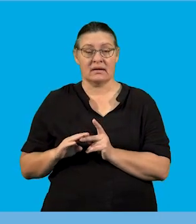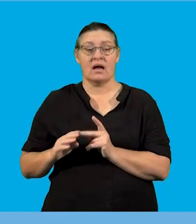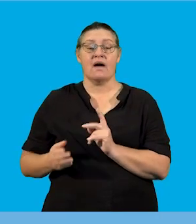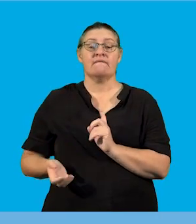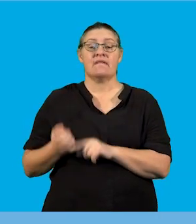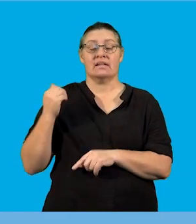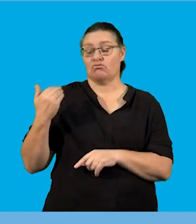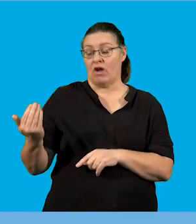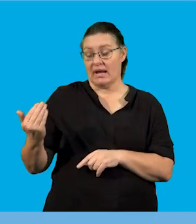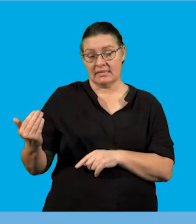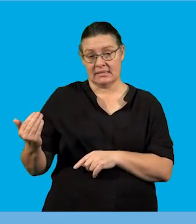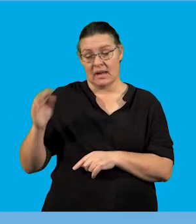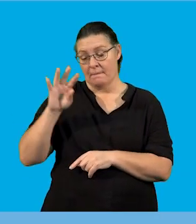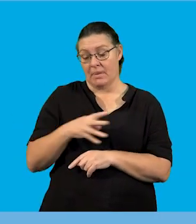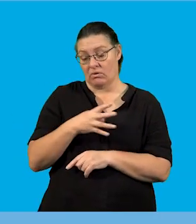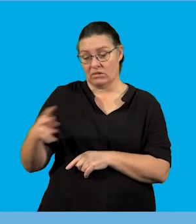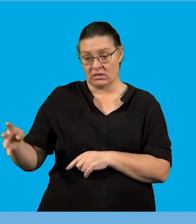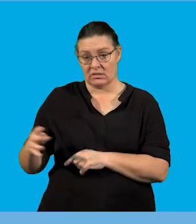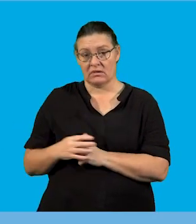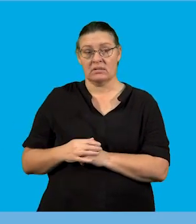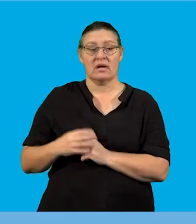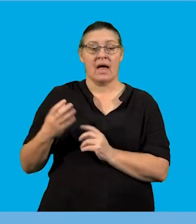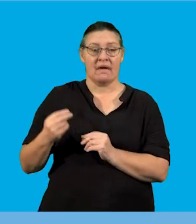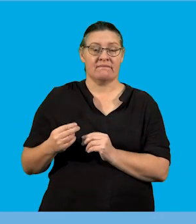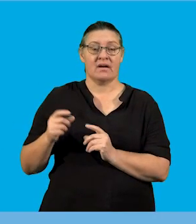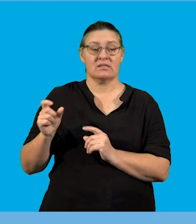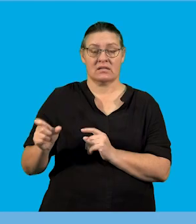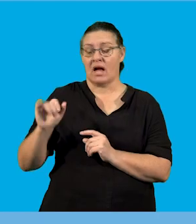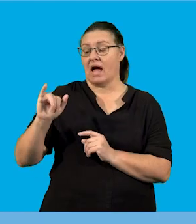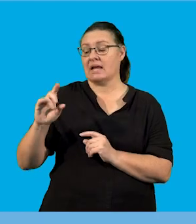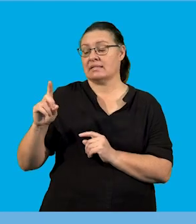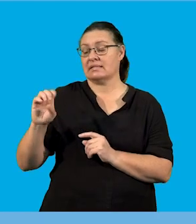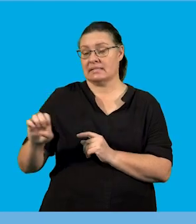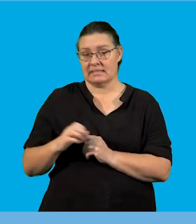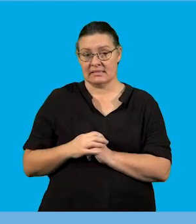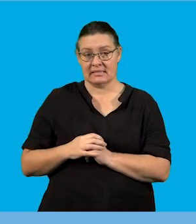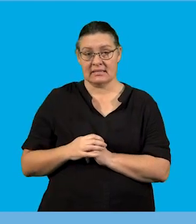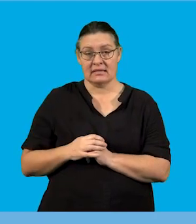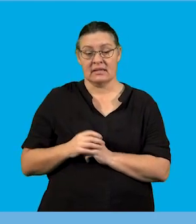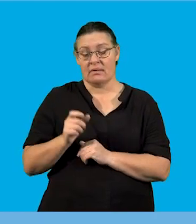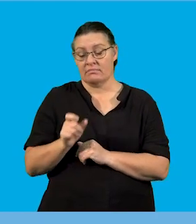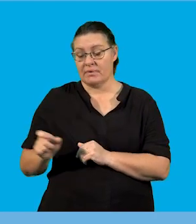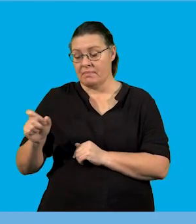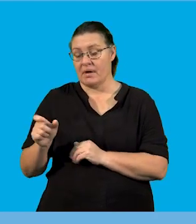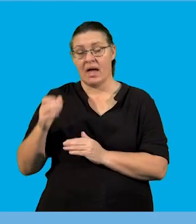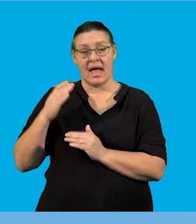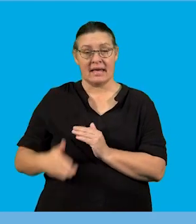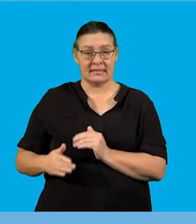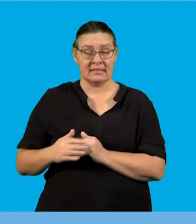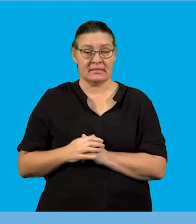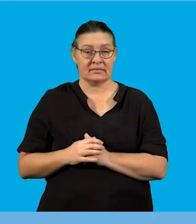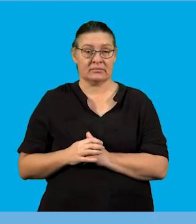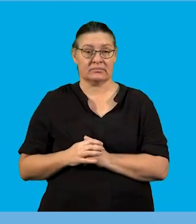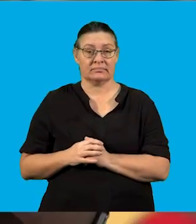second element, which is found on the right-hand side of the periodic table, needs to have the suffix IDE. Now the suffix, it is that